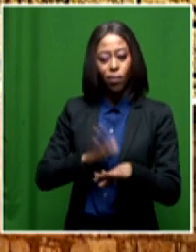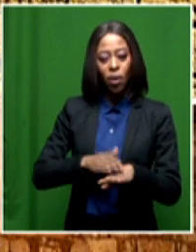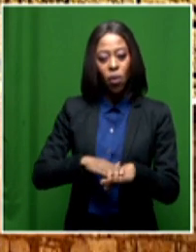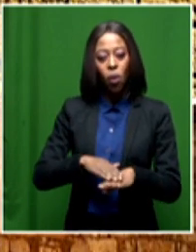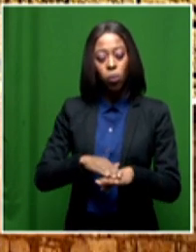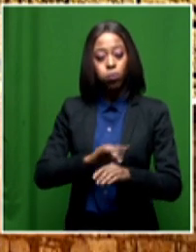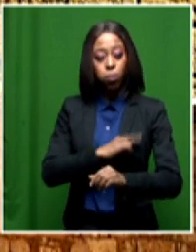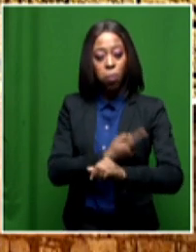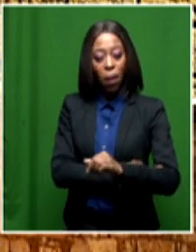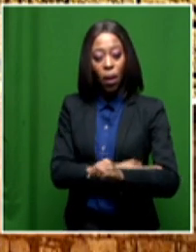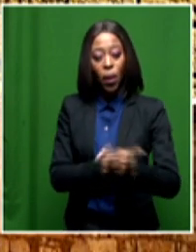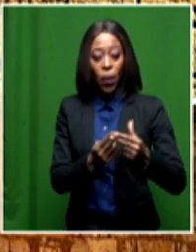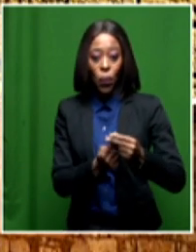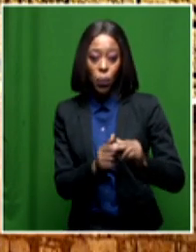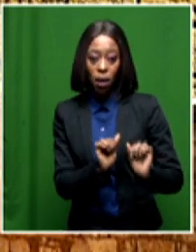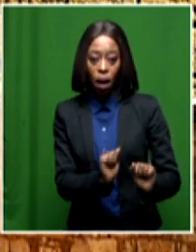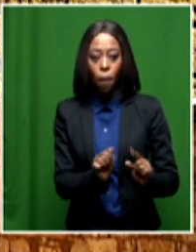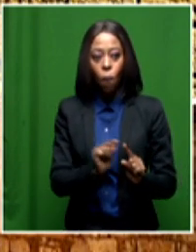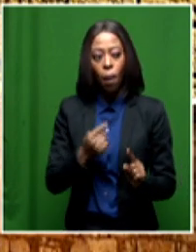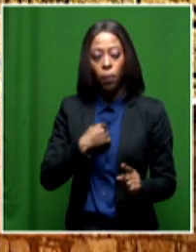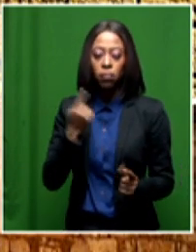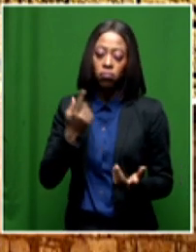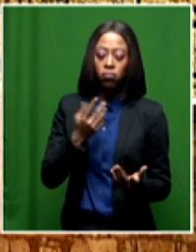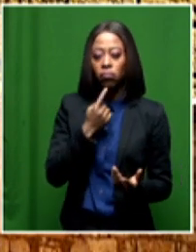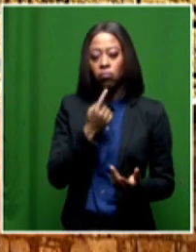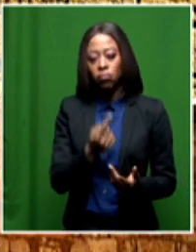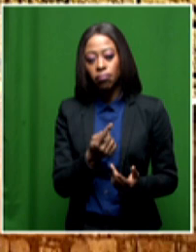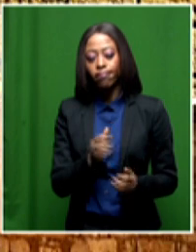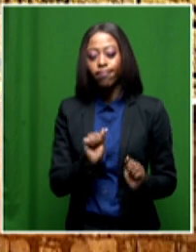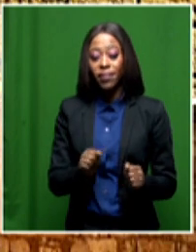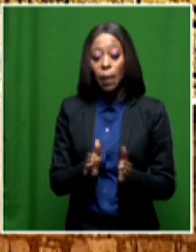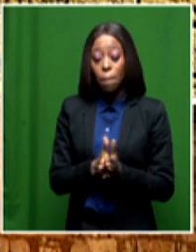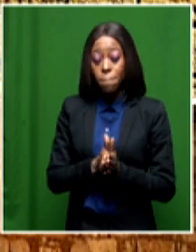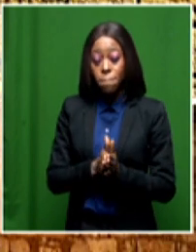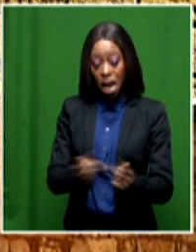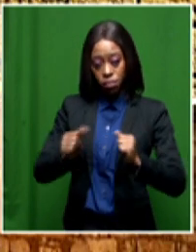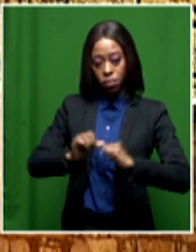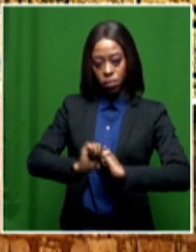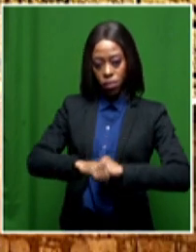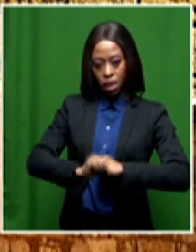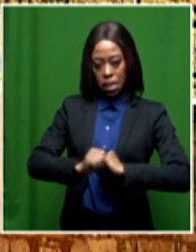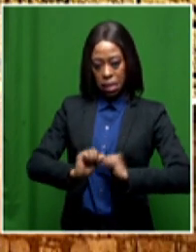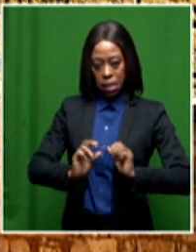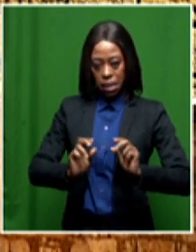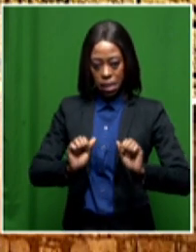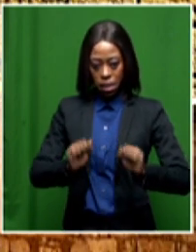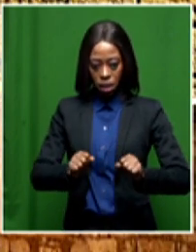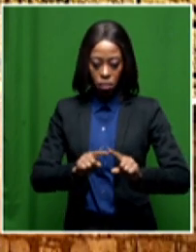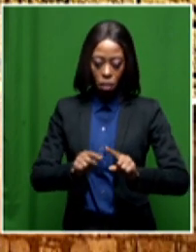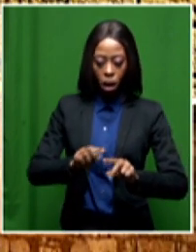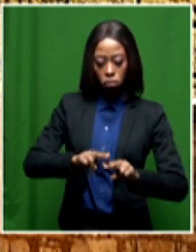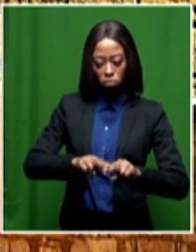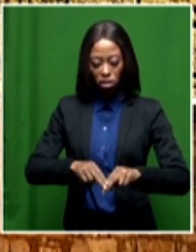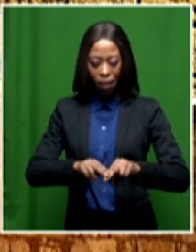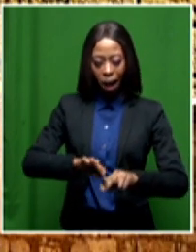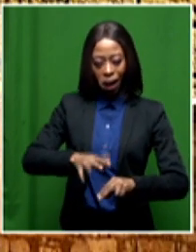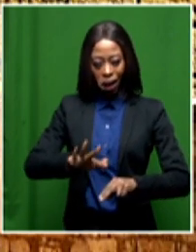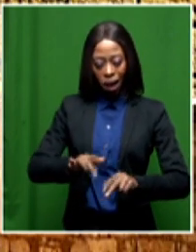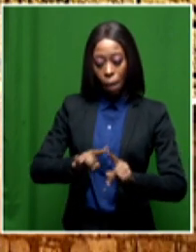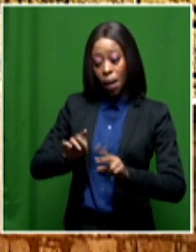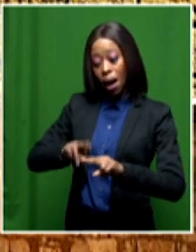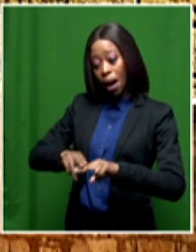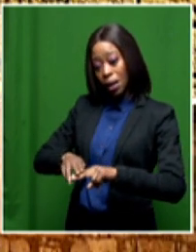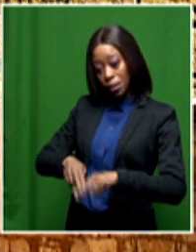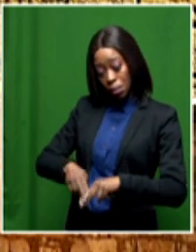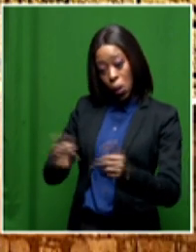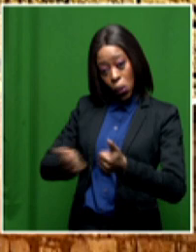power unit. But I always say I would rather have a very fast engine that is slightly unreliable than a reliable